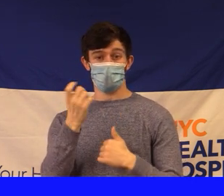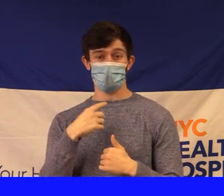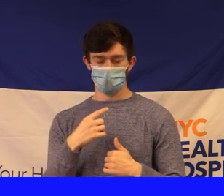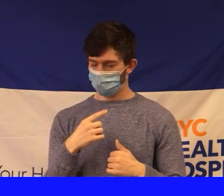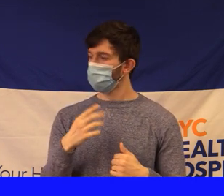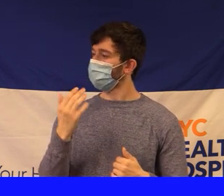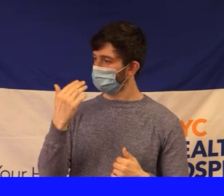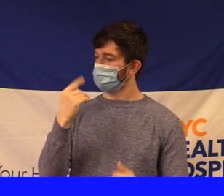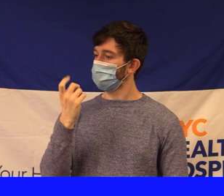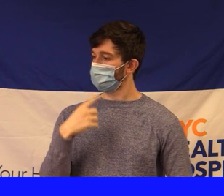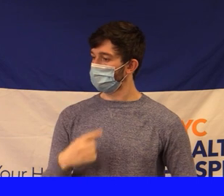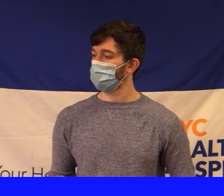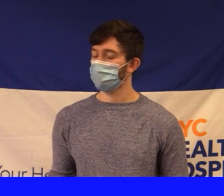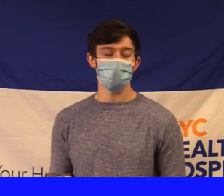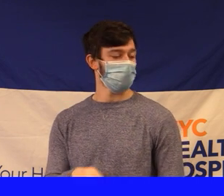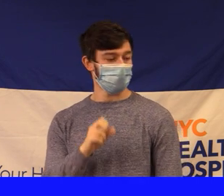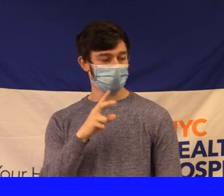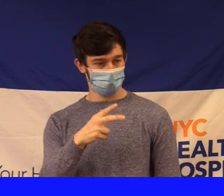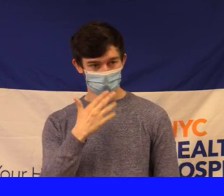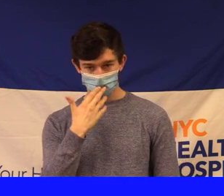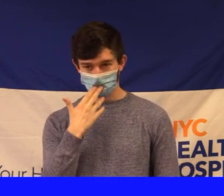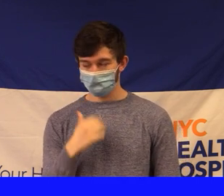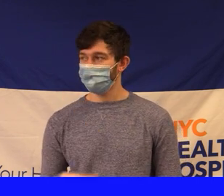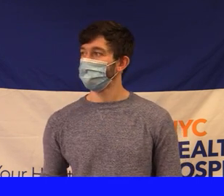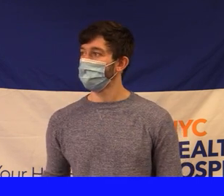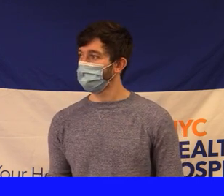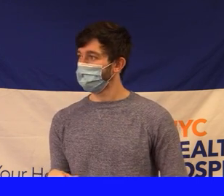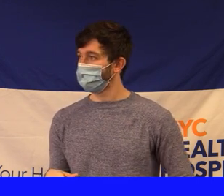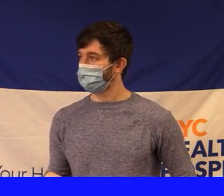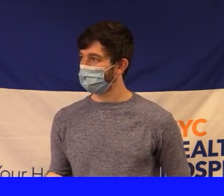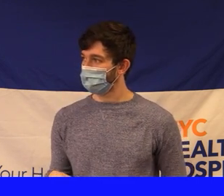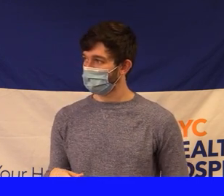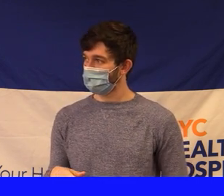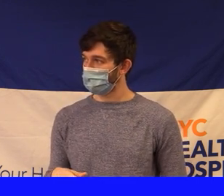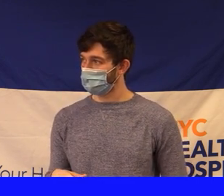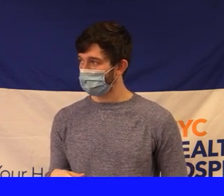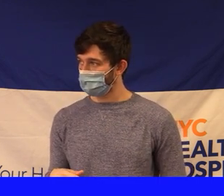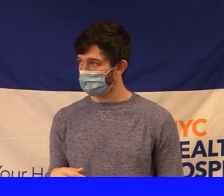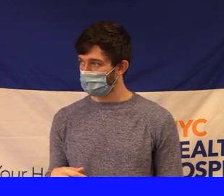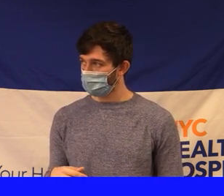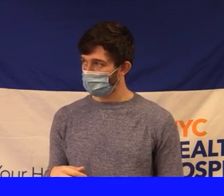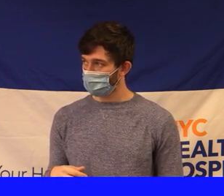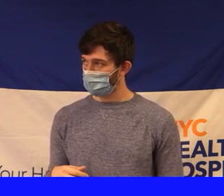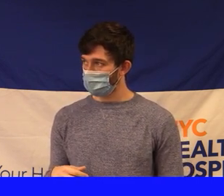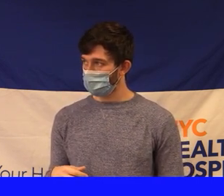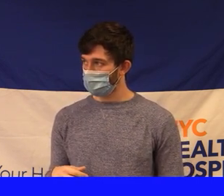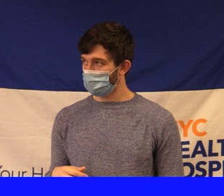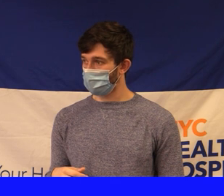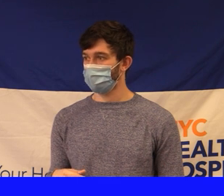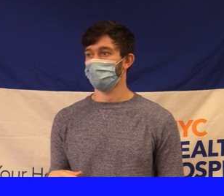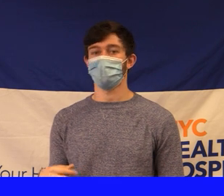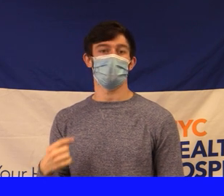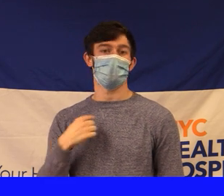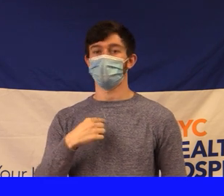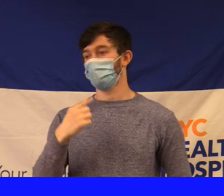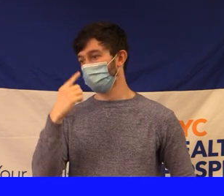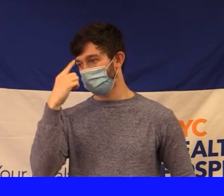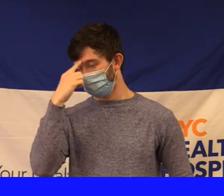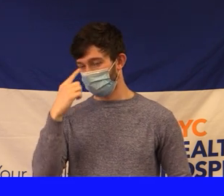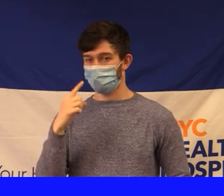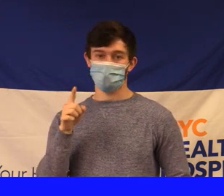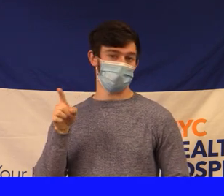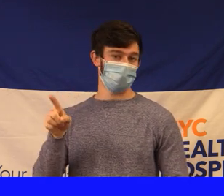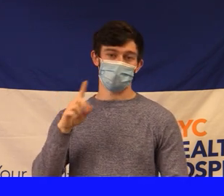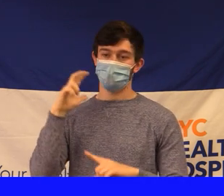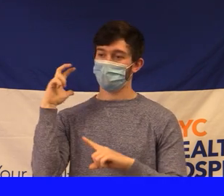ahead. Thank you, Vincent. First, I wanted to thank Danielle. Again, you are a superstar. You bring so much energy,